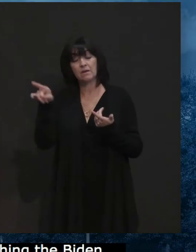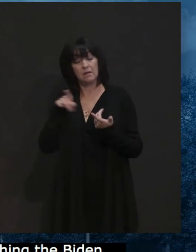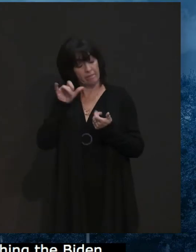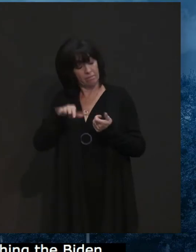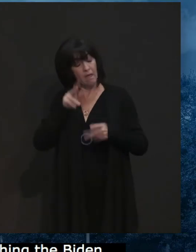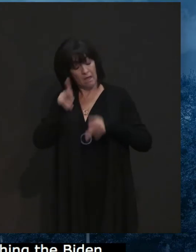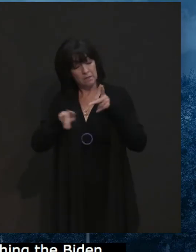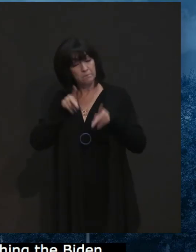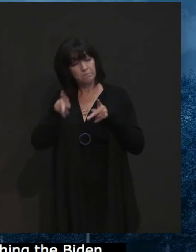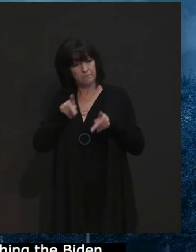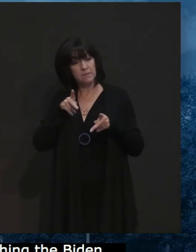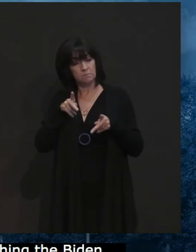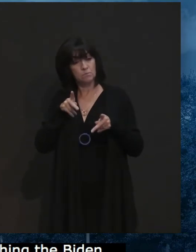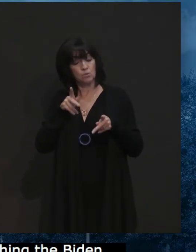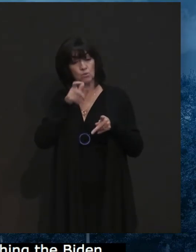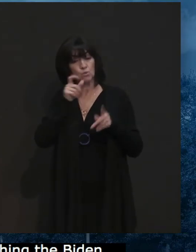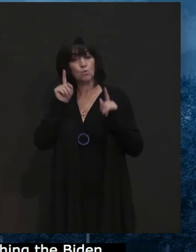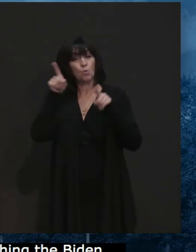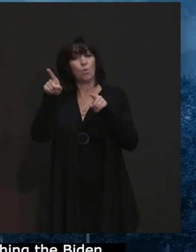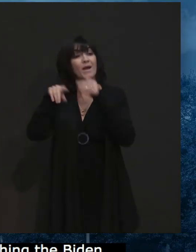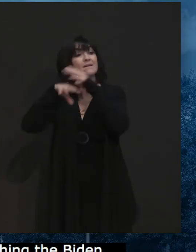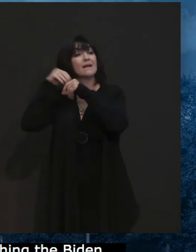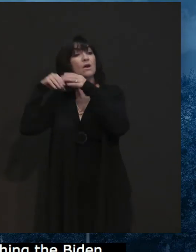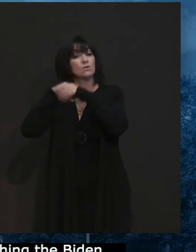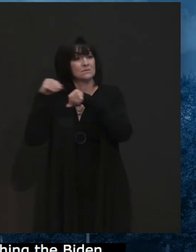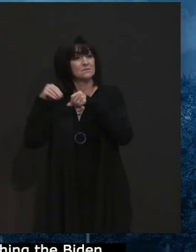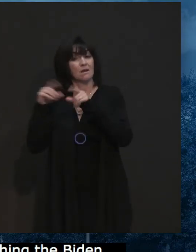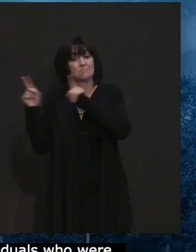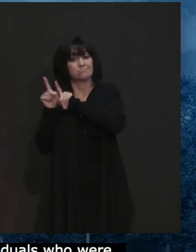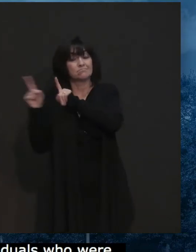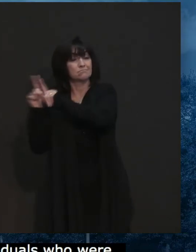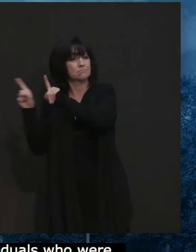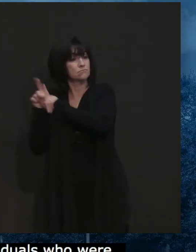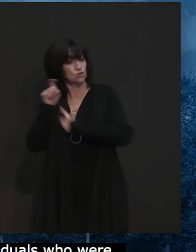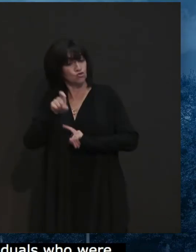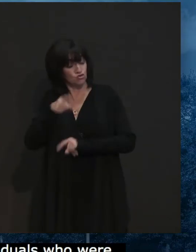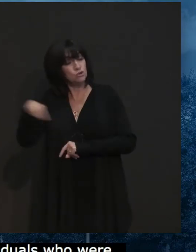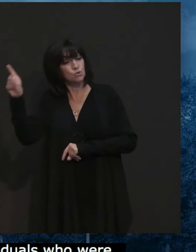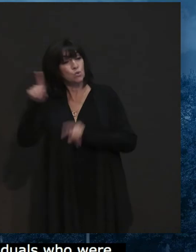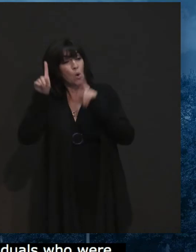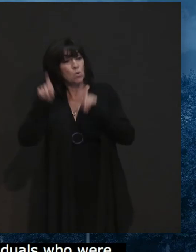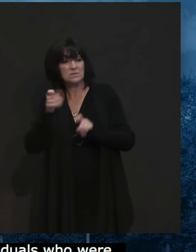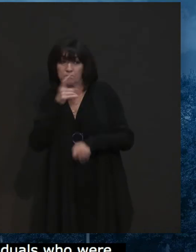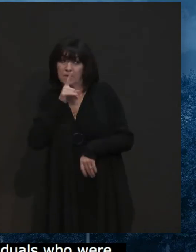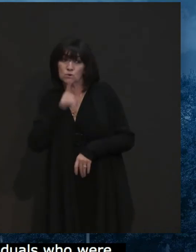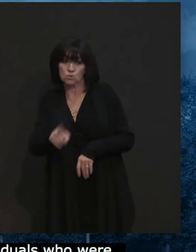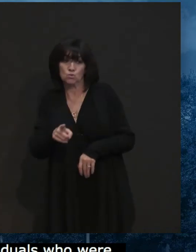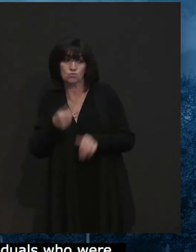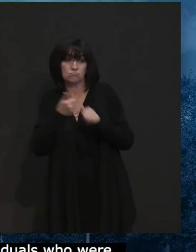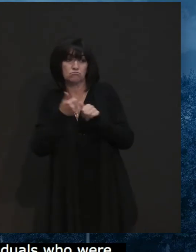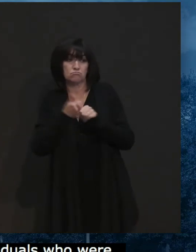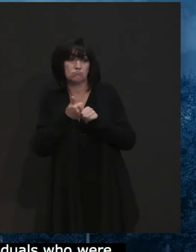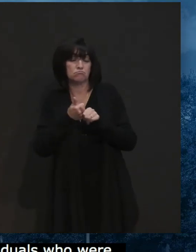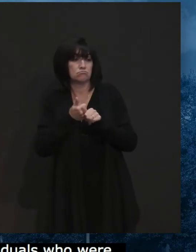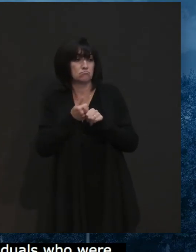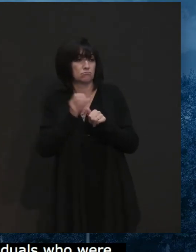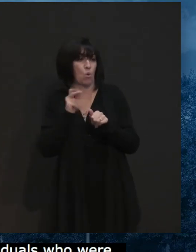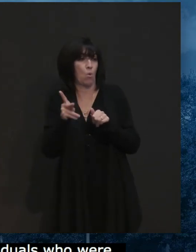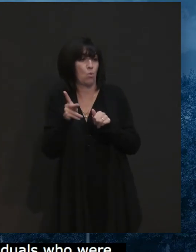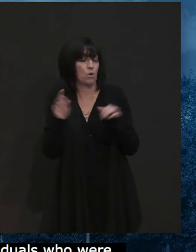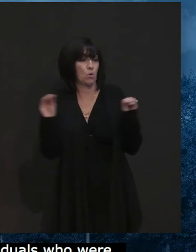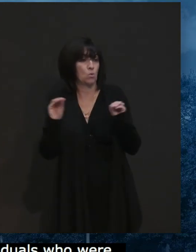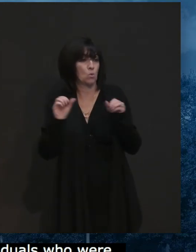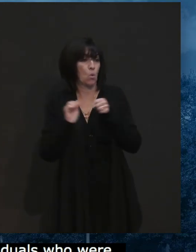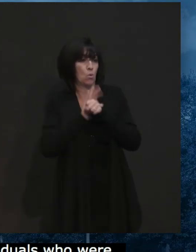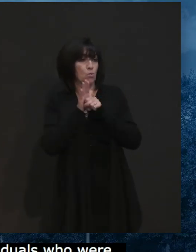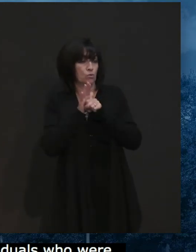who were gathering in less than 6 feet, they should get tested just to make sure. Governor, on the schools note,